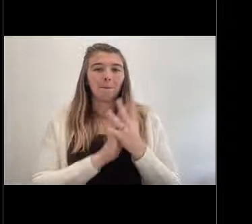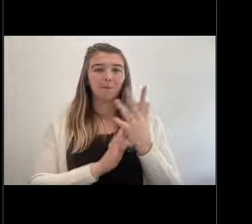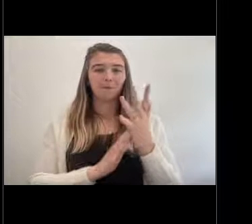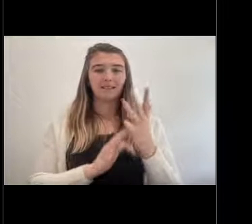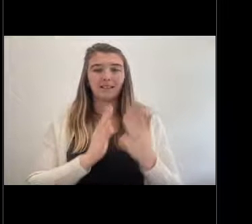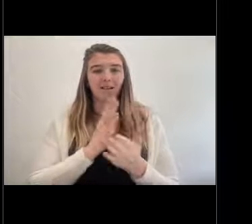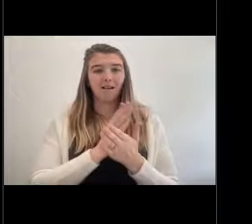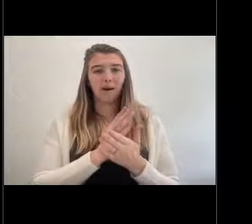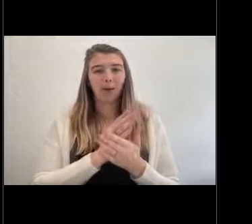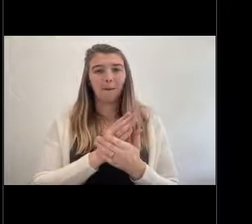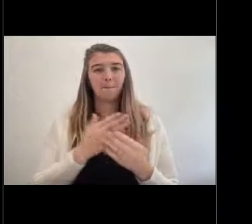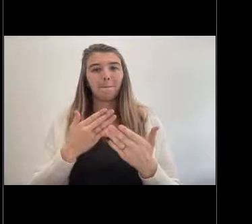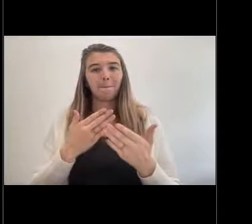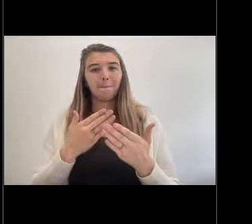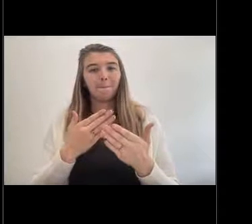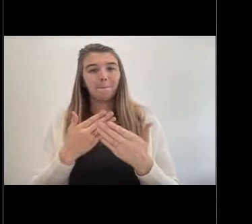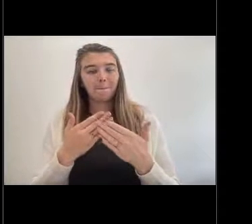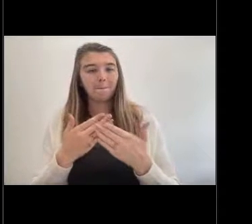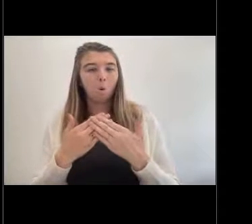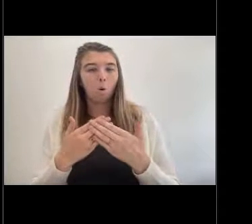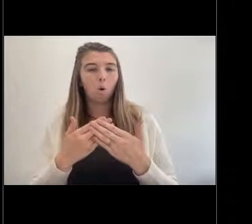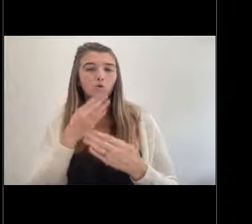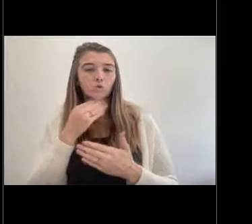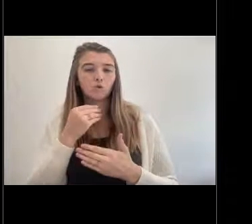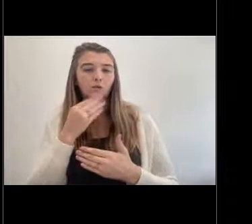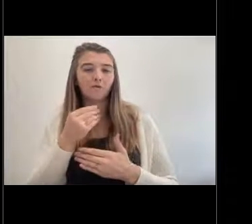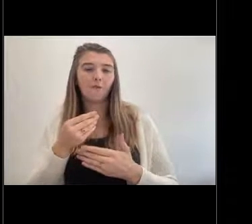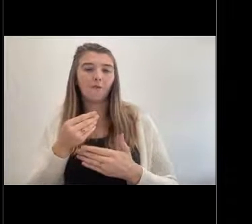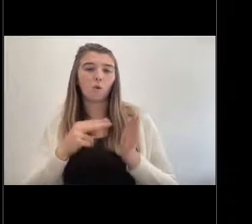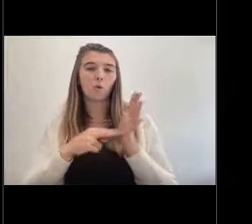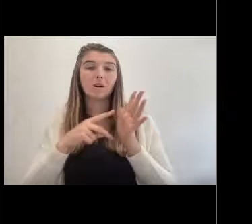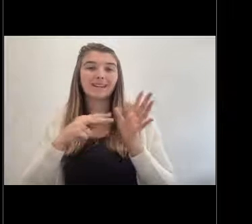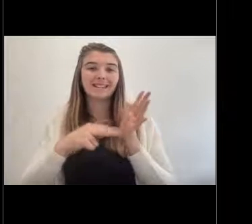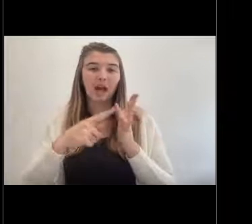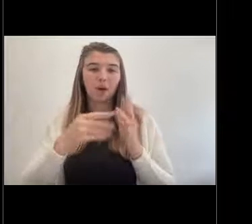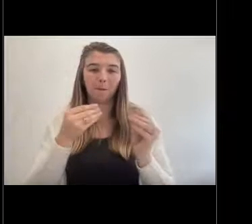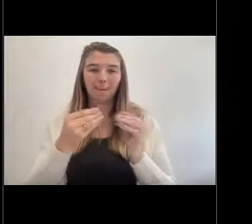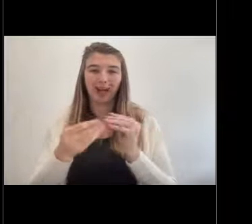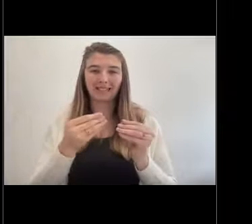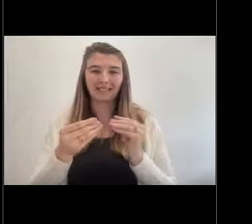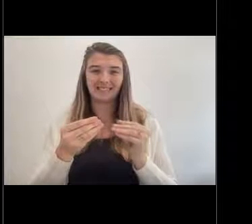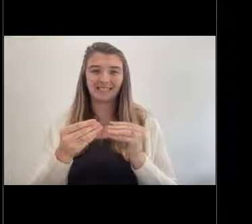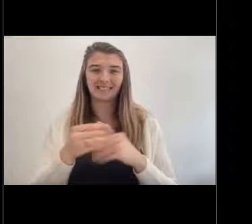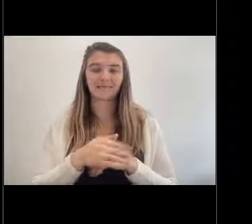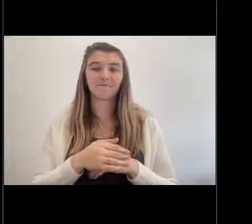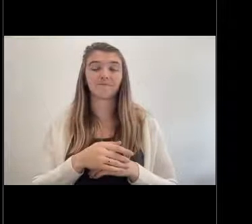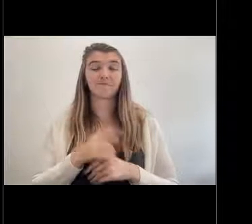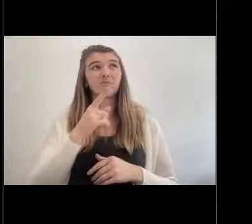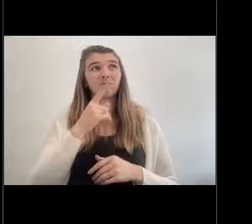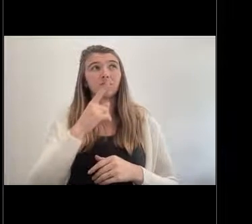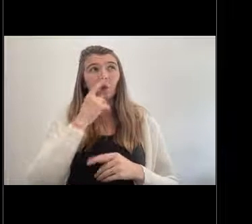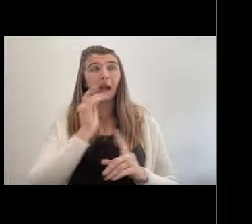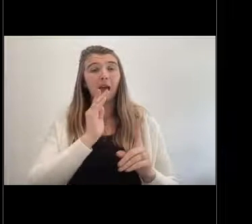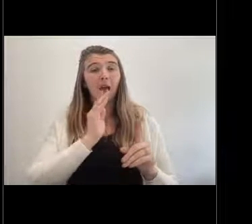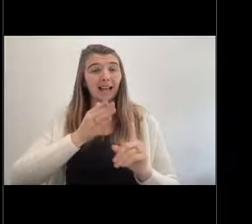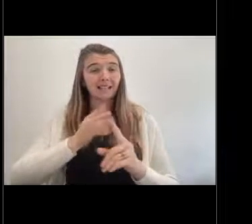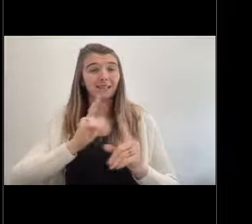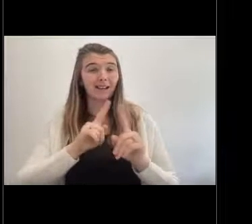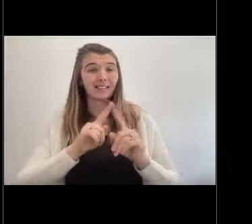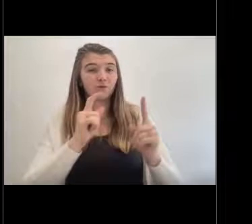analysis of nanoplastics. It will allow you to have the identification of the polymer type, and it could also